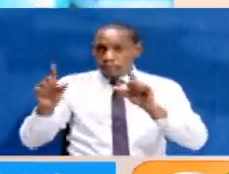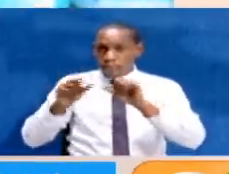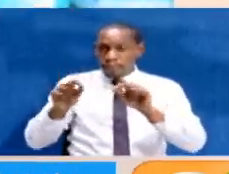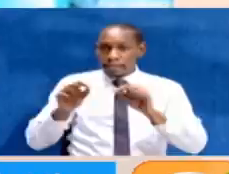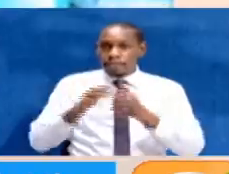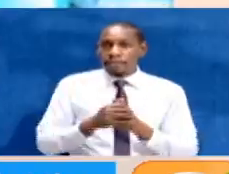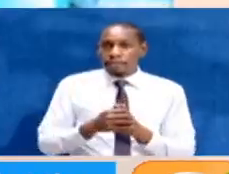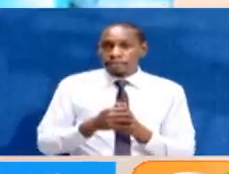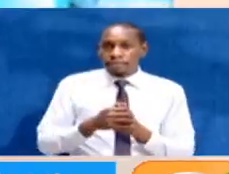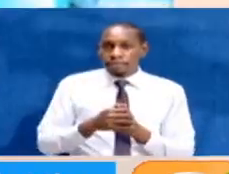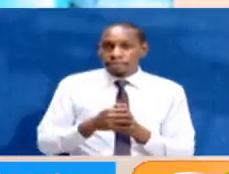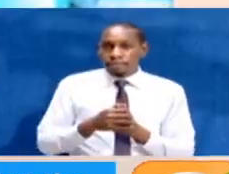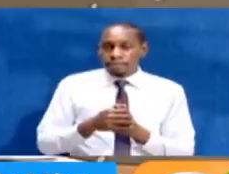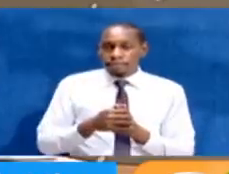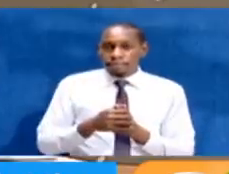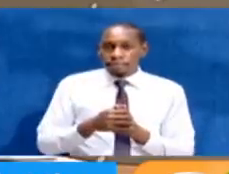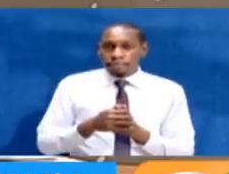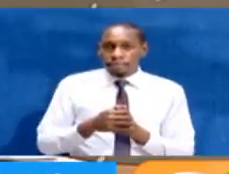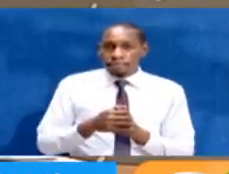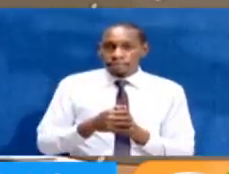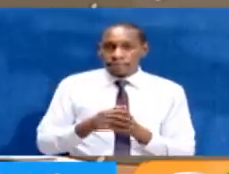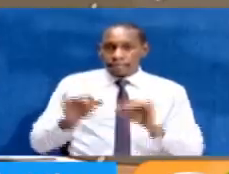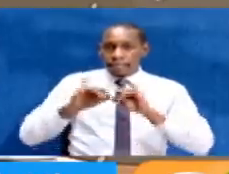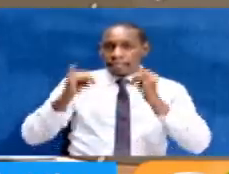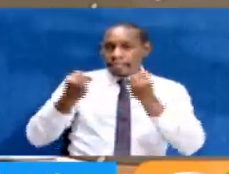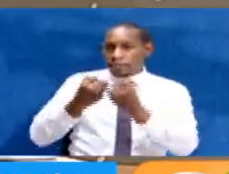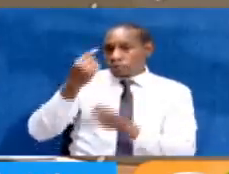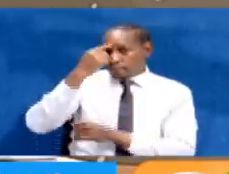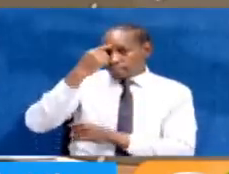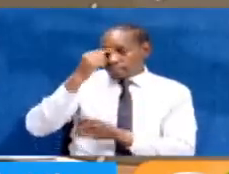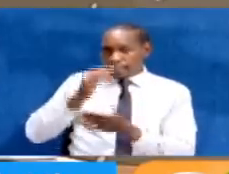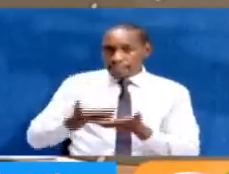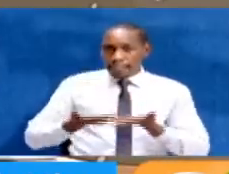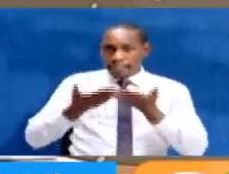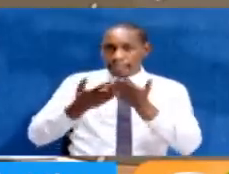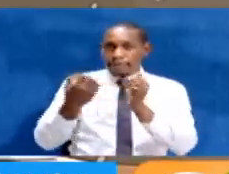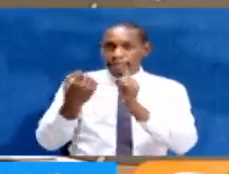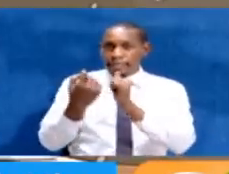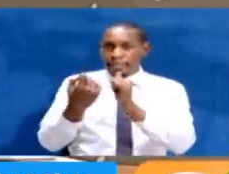Serum Institute, yes, the Serum Institute of India, which I think has given